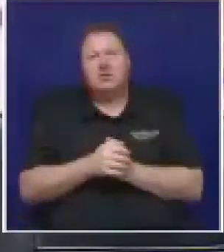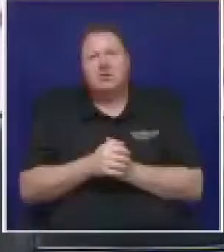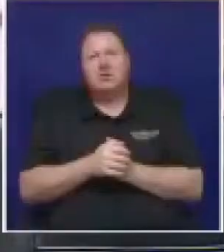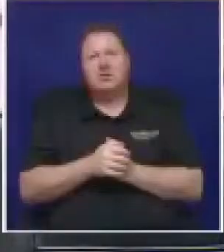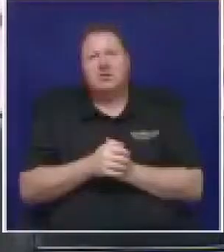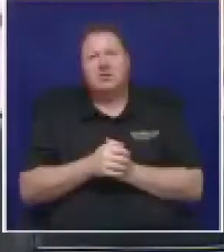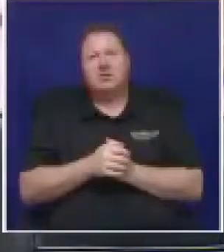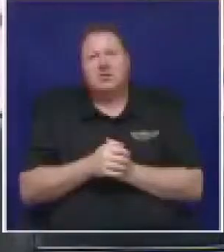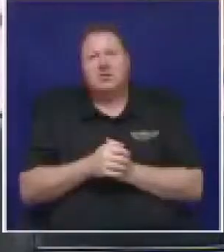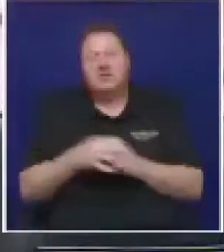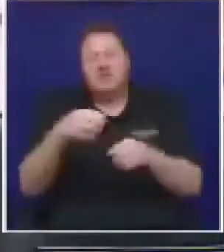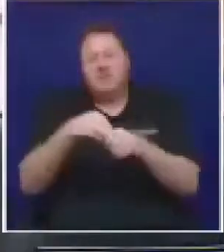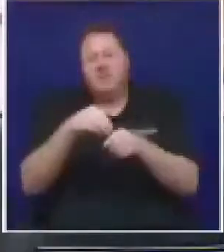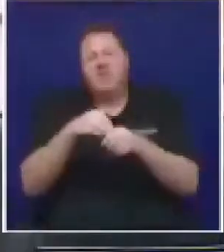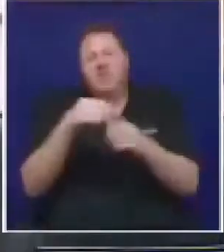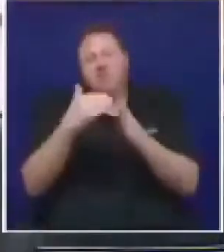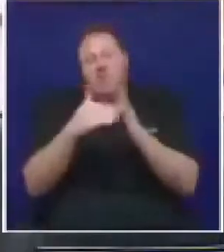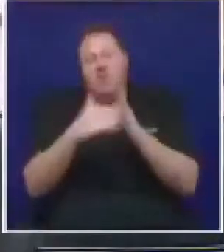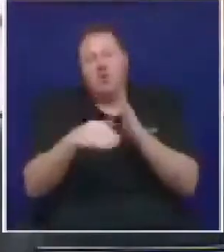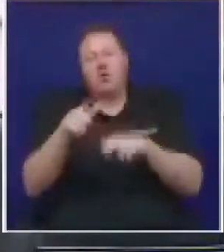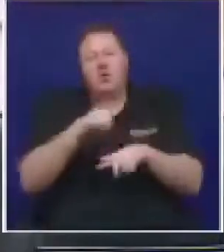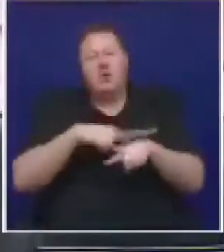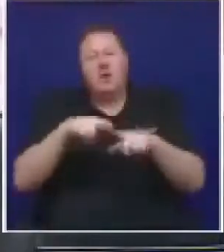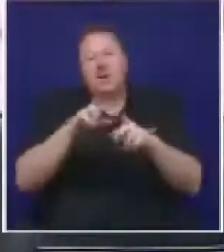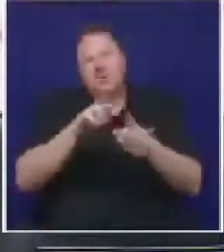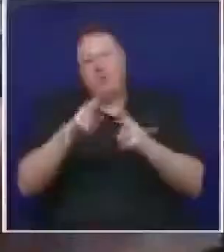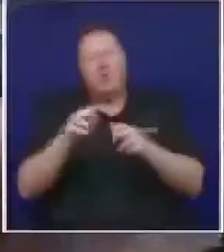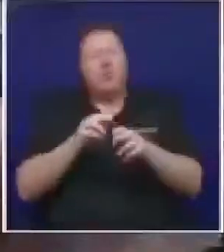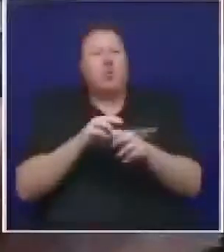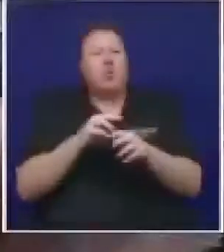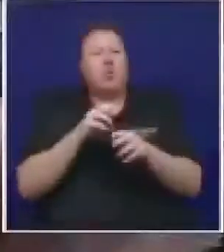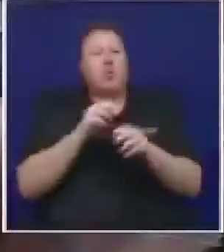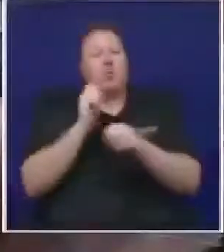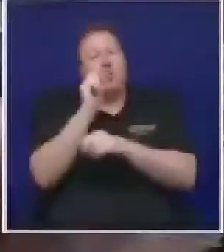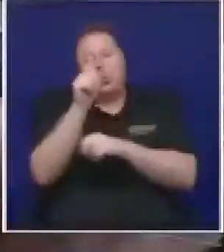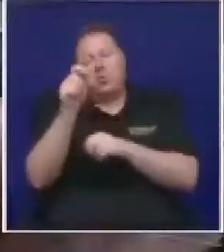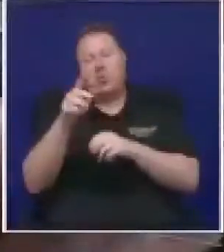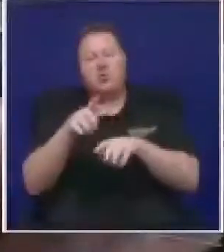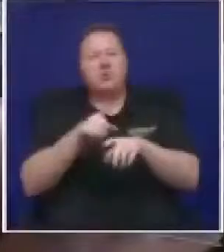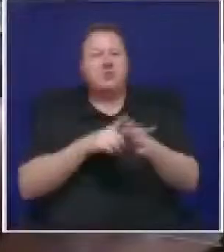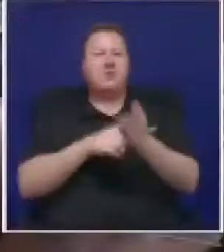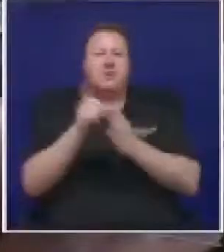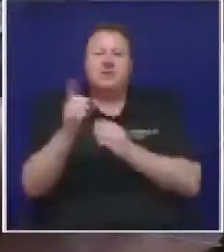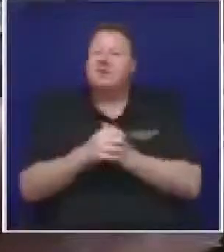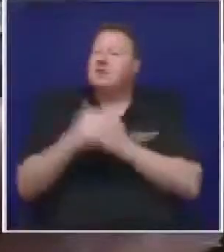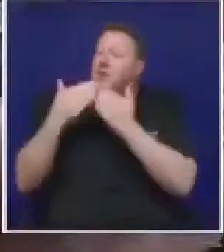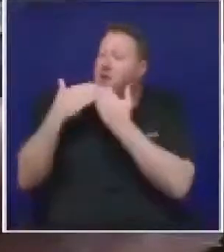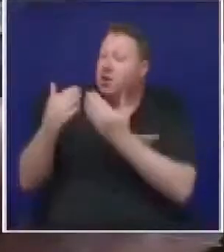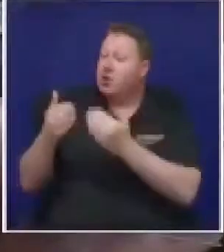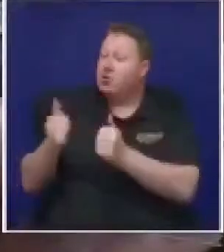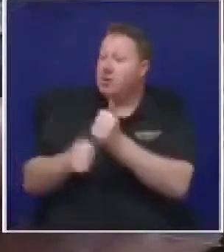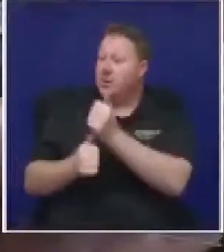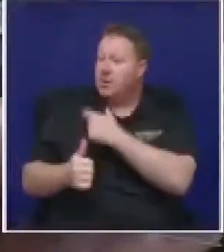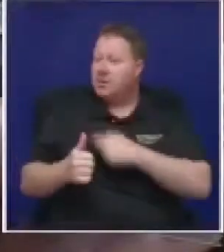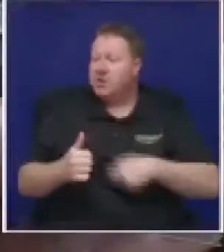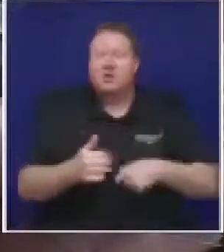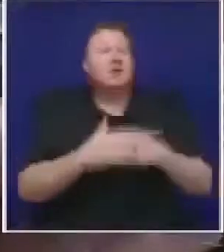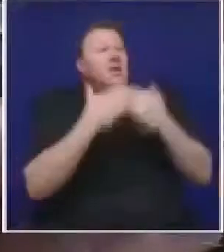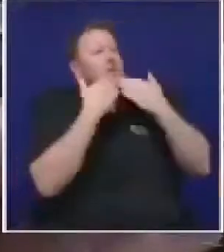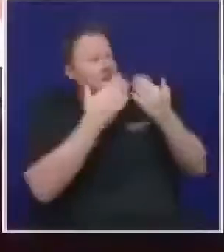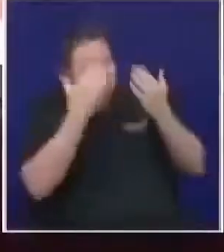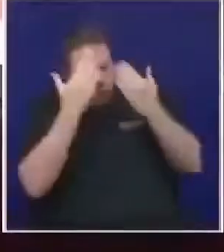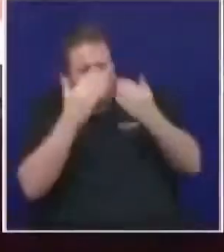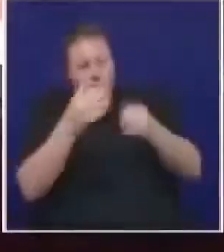rural development program? Thank you. Thank you, Honorable Deputy President. Thank you very much, Honorable